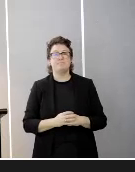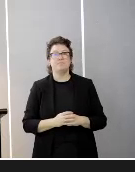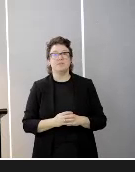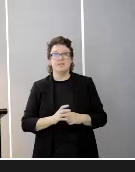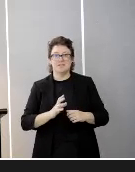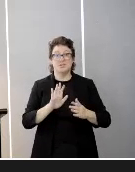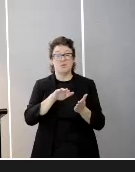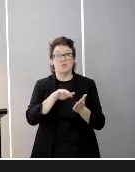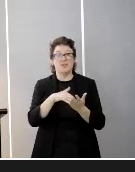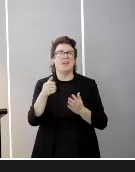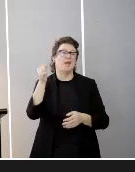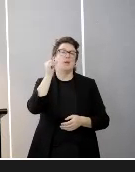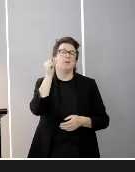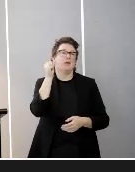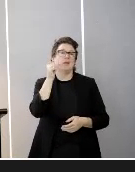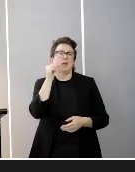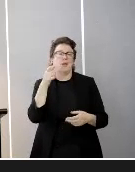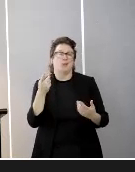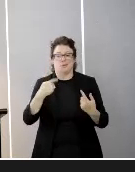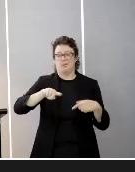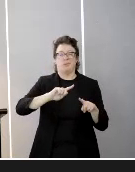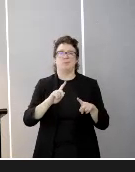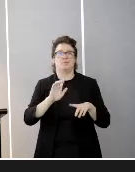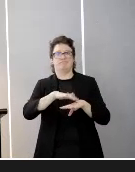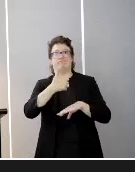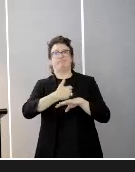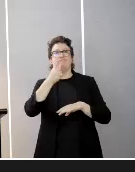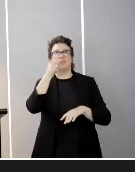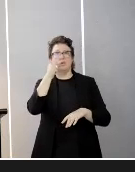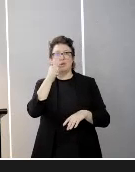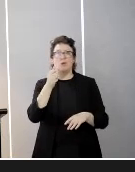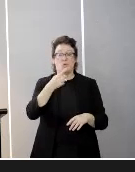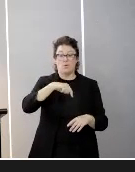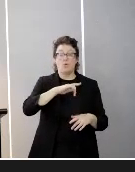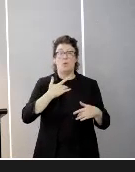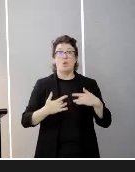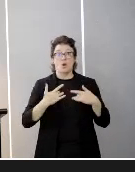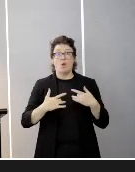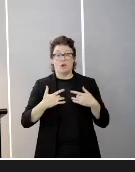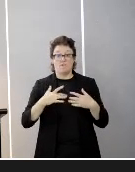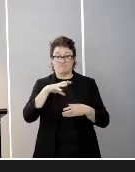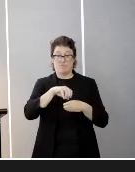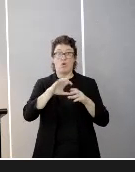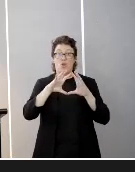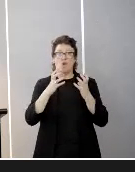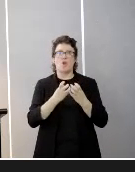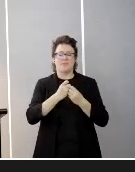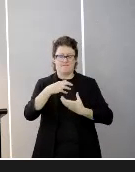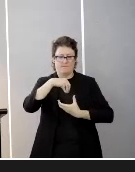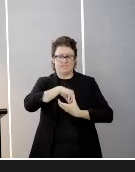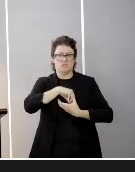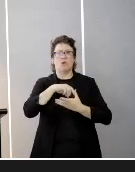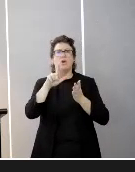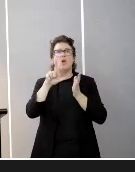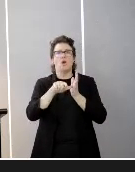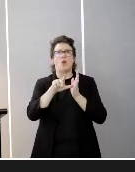And now we know, this is very well established, that basically all life on Earth does have a series of clocks inside of them.